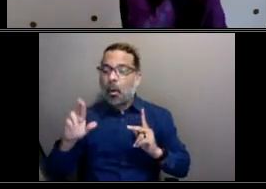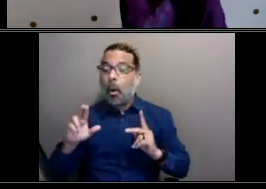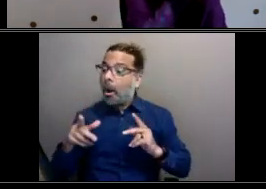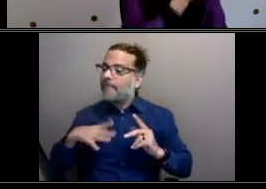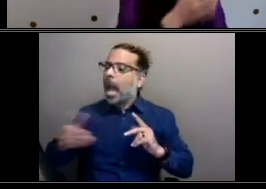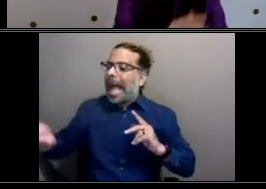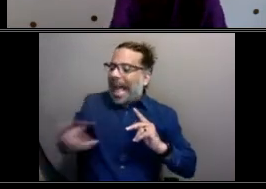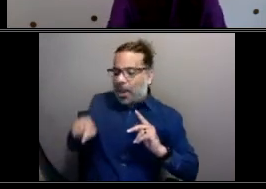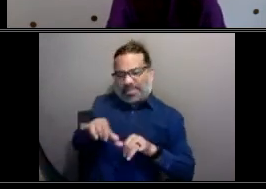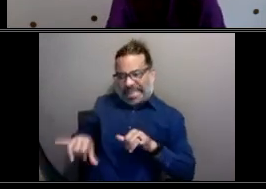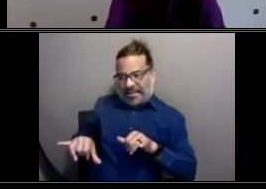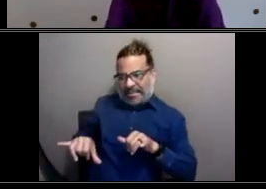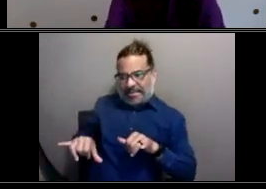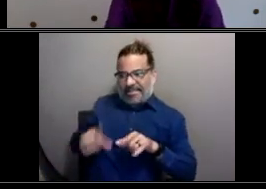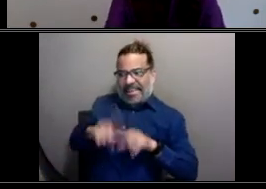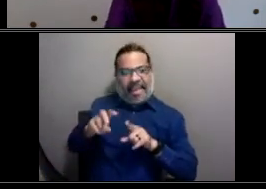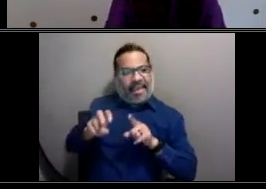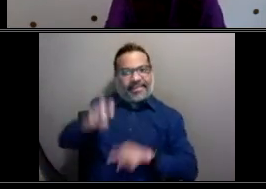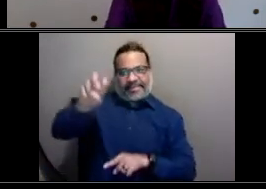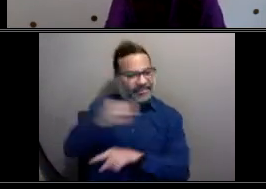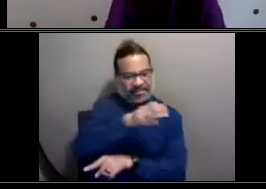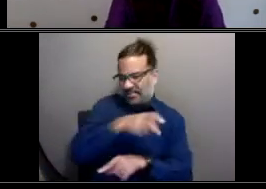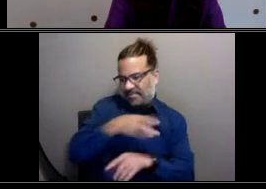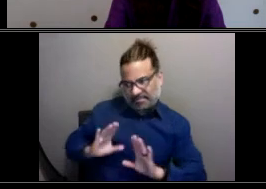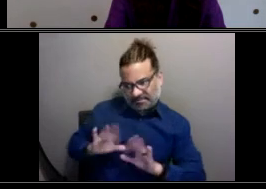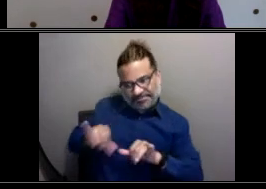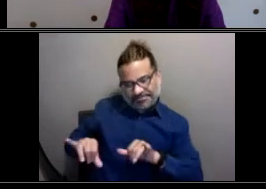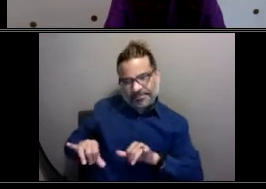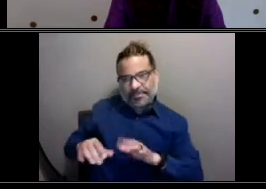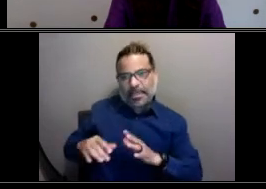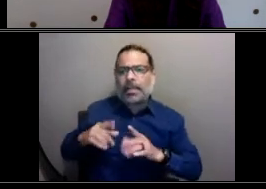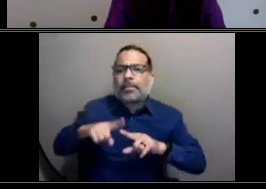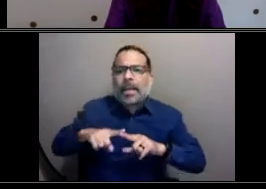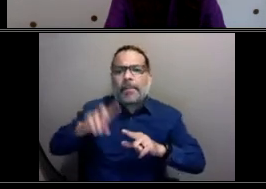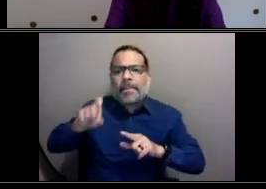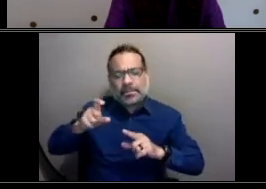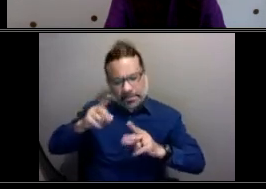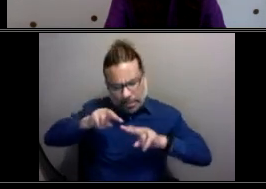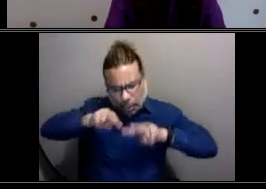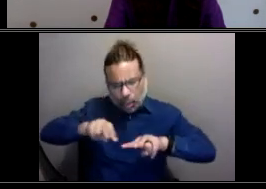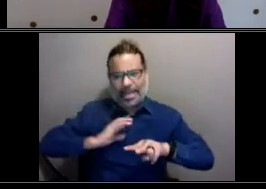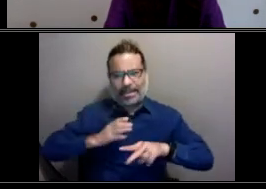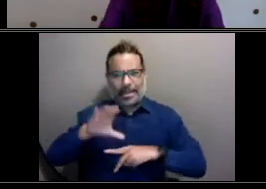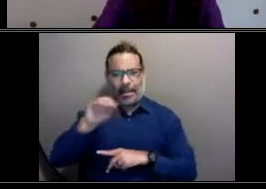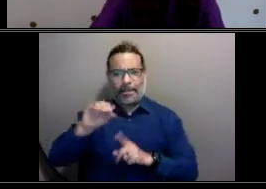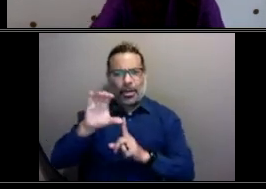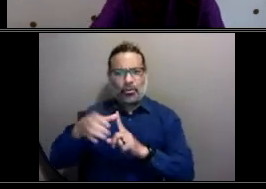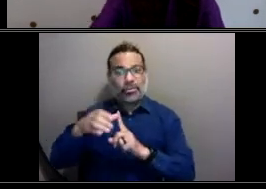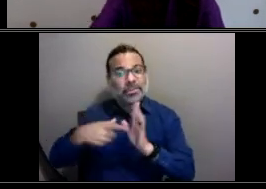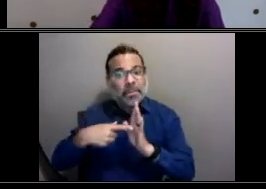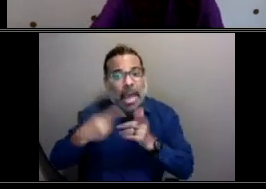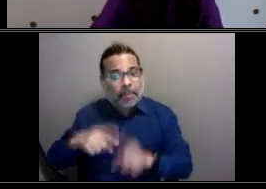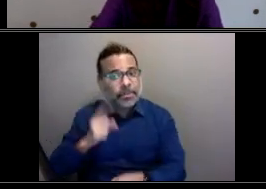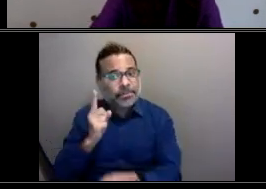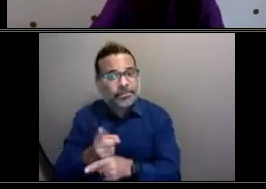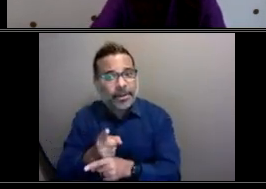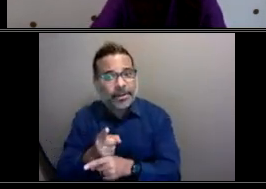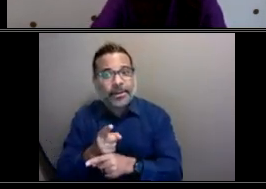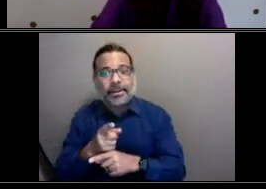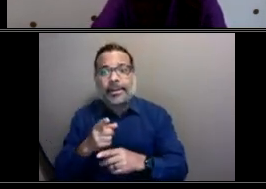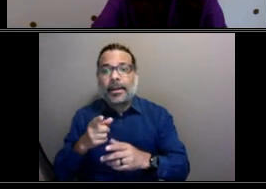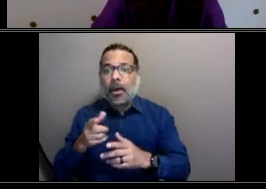our perception of the opportunities for people with disabilities? Because sometimes that does happen. Fantastic in a role,